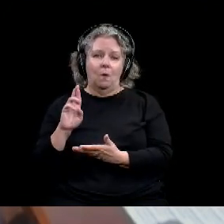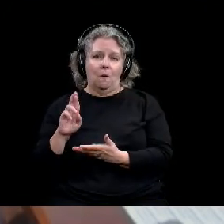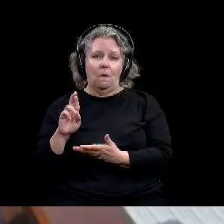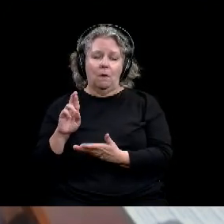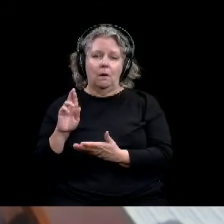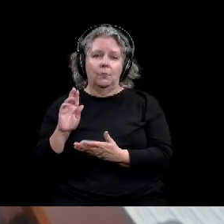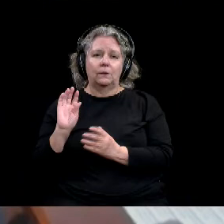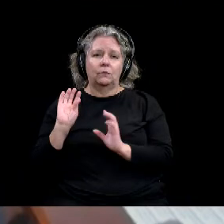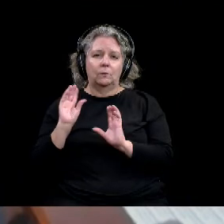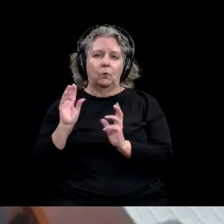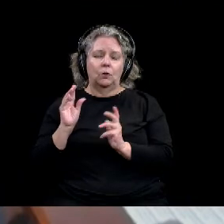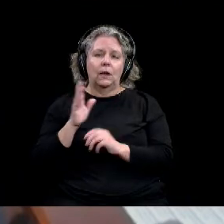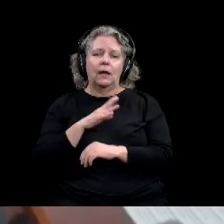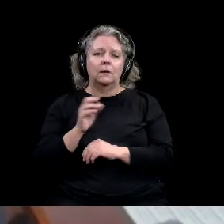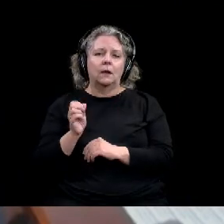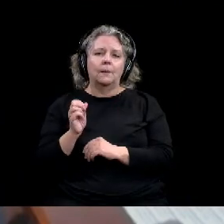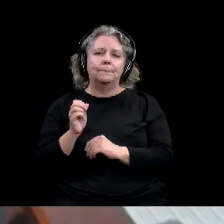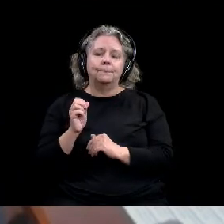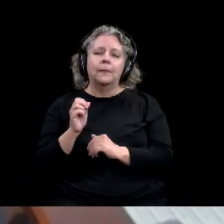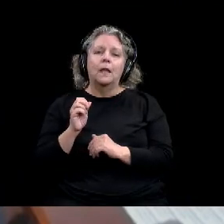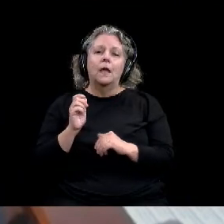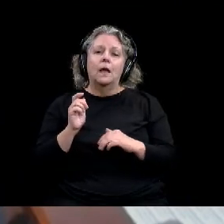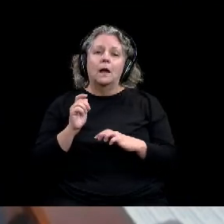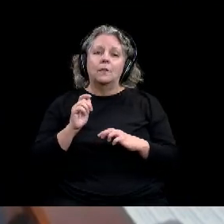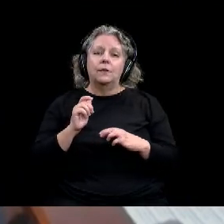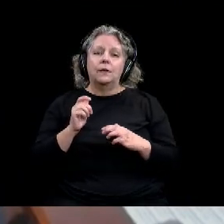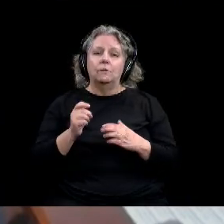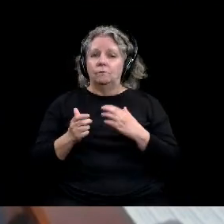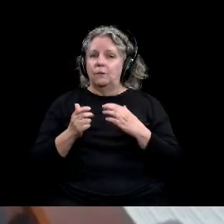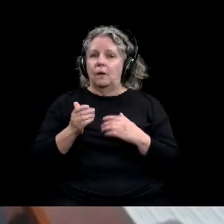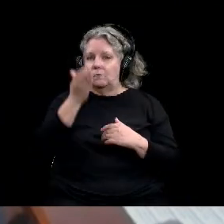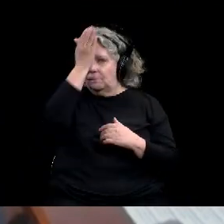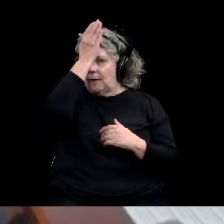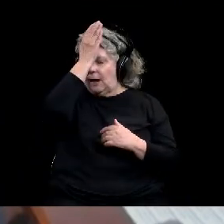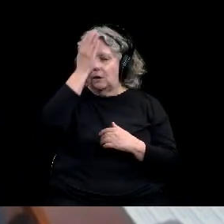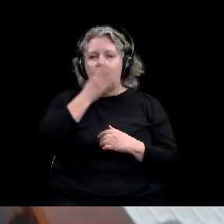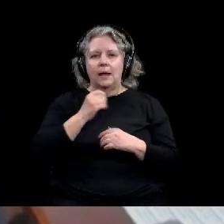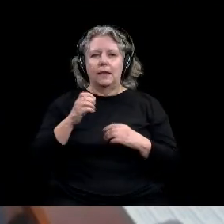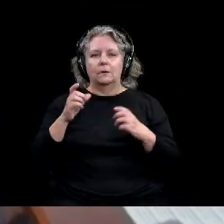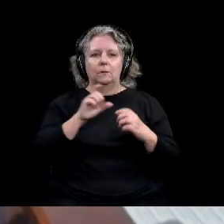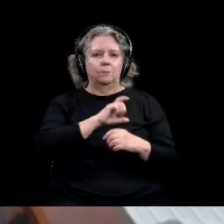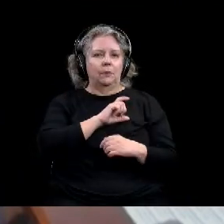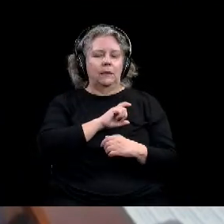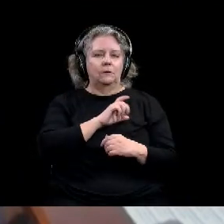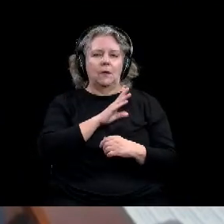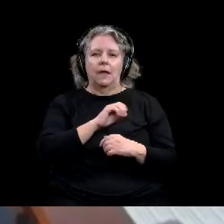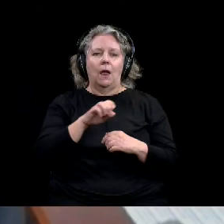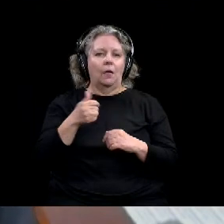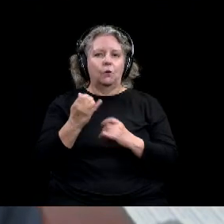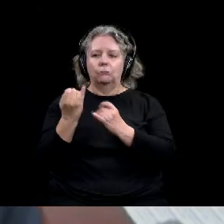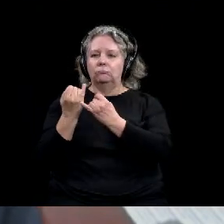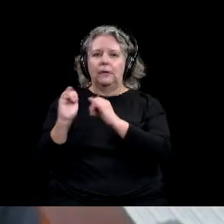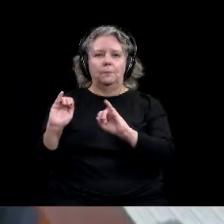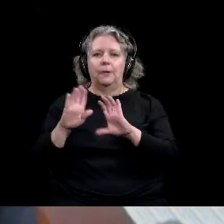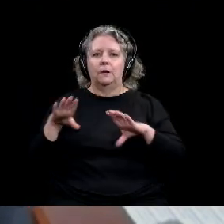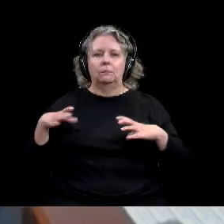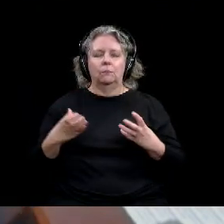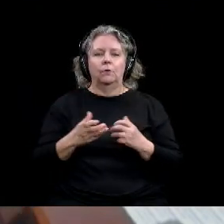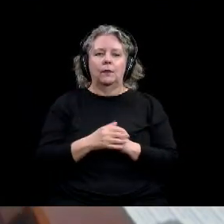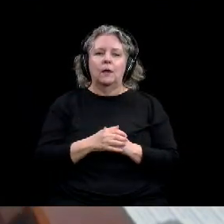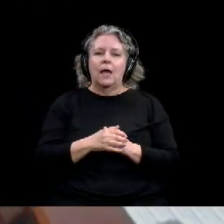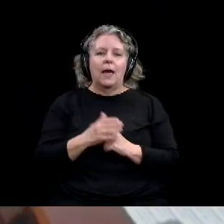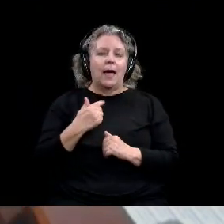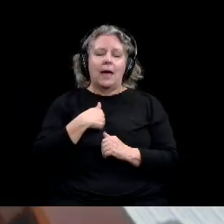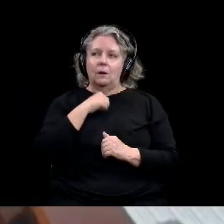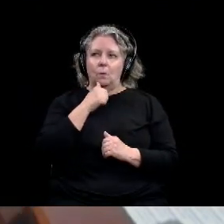independent offices. So I don't want it to be confused that because those vaccines are